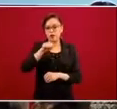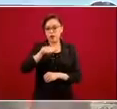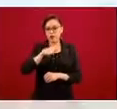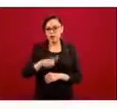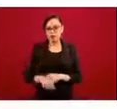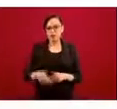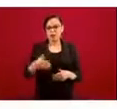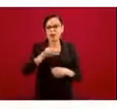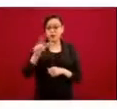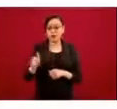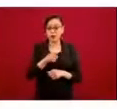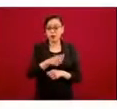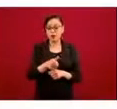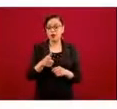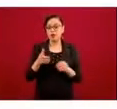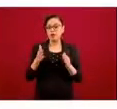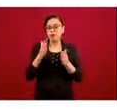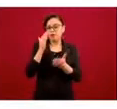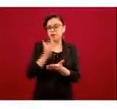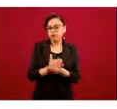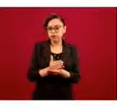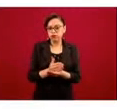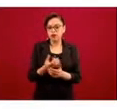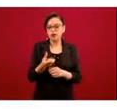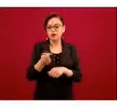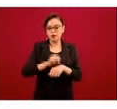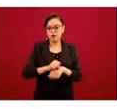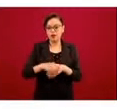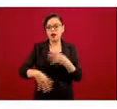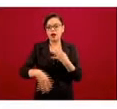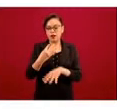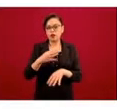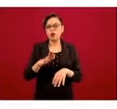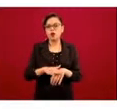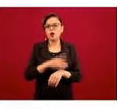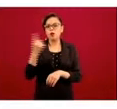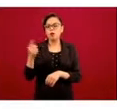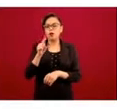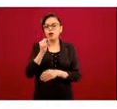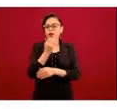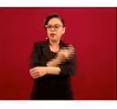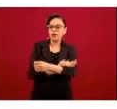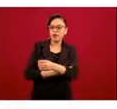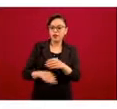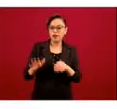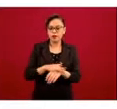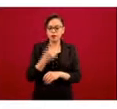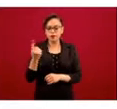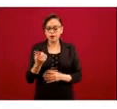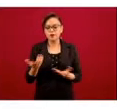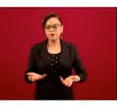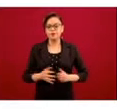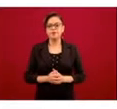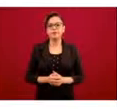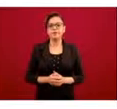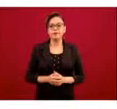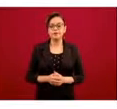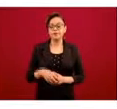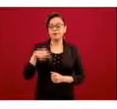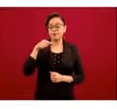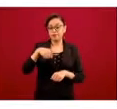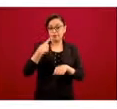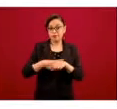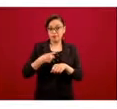we are at week 16, and we're presenting information all the way to week 14. We